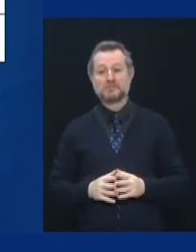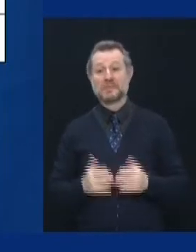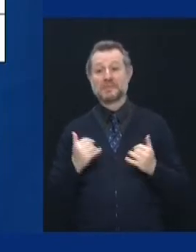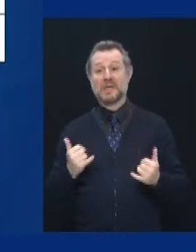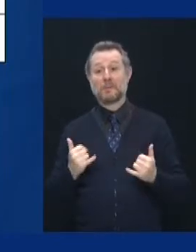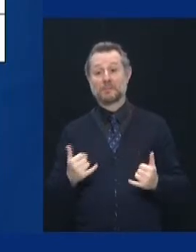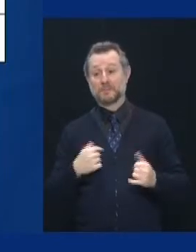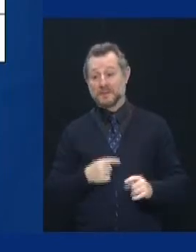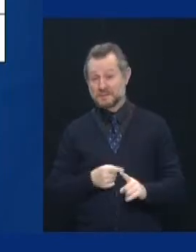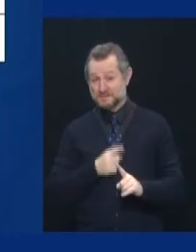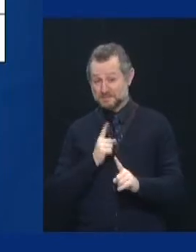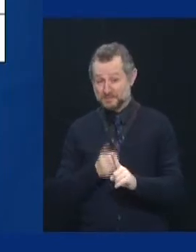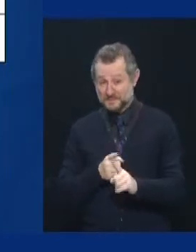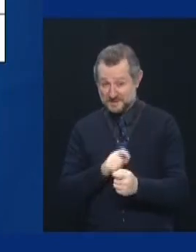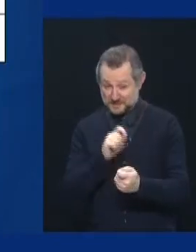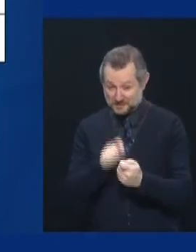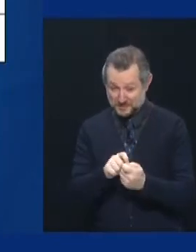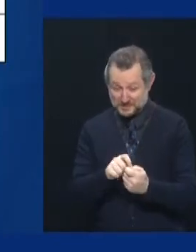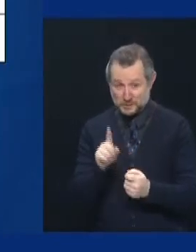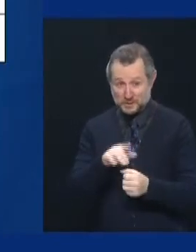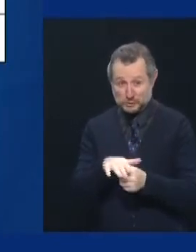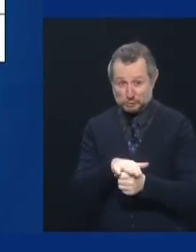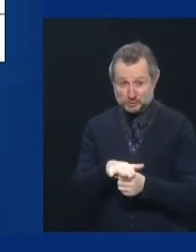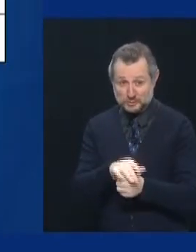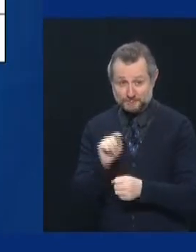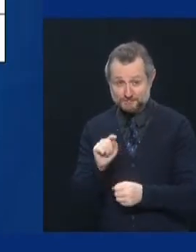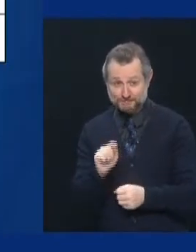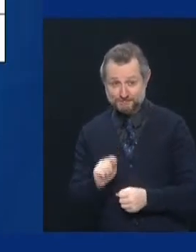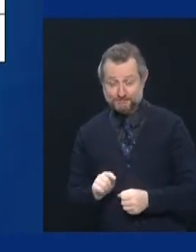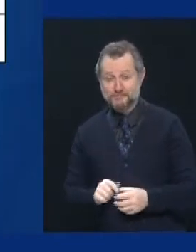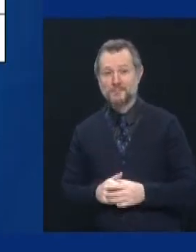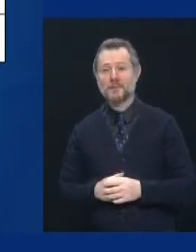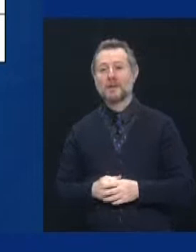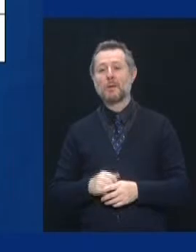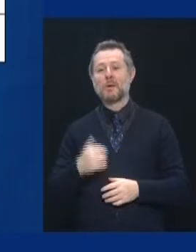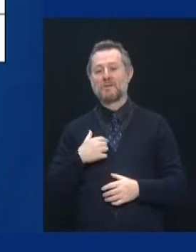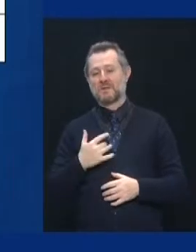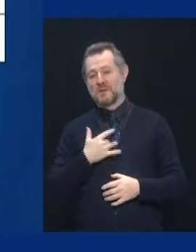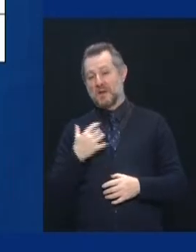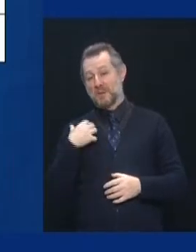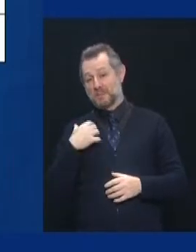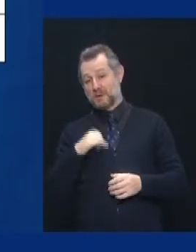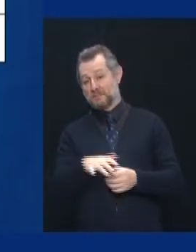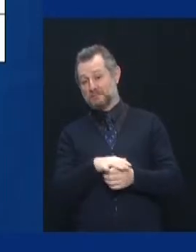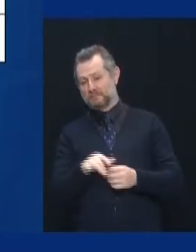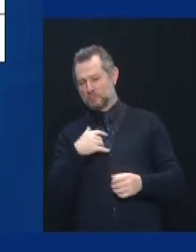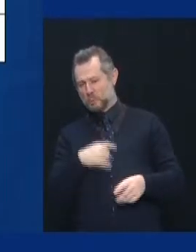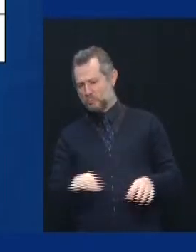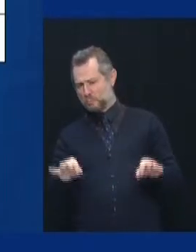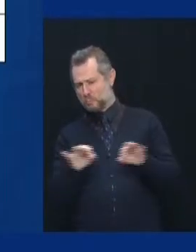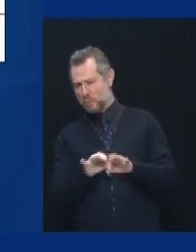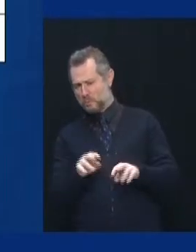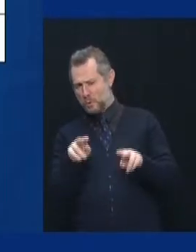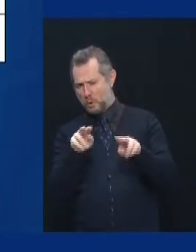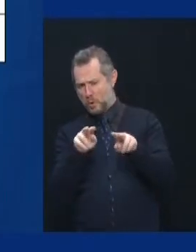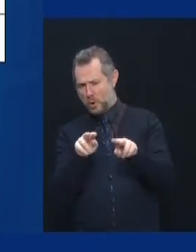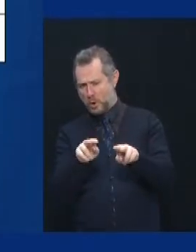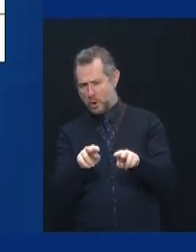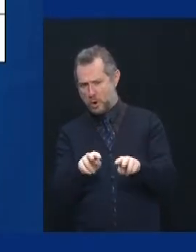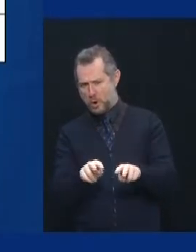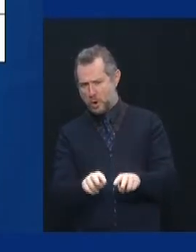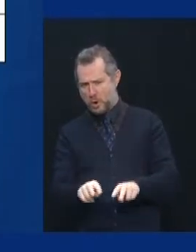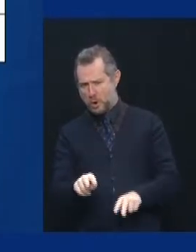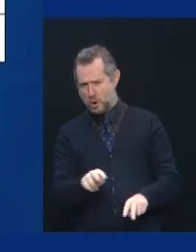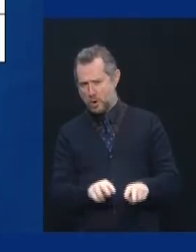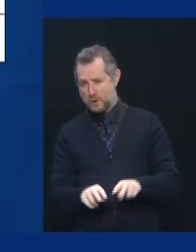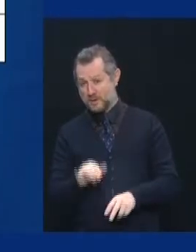region, which is, I believe, an important analysis, you can argue there are differences among